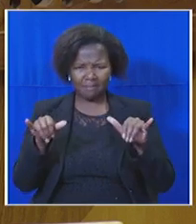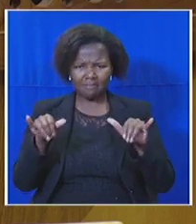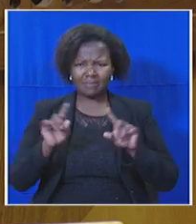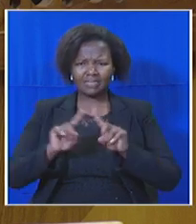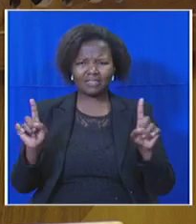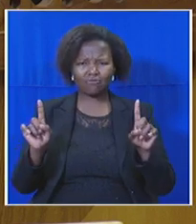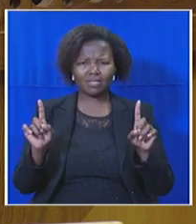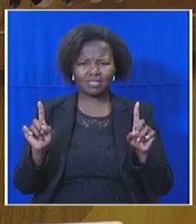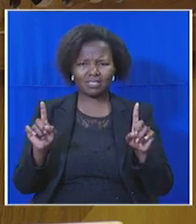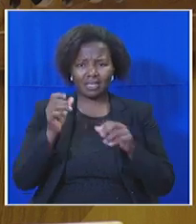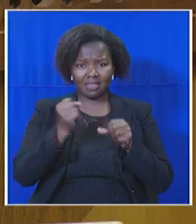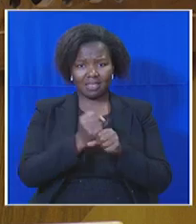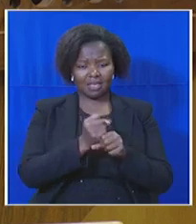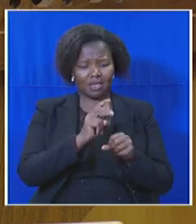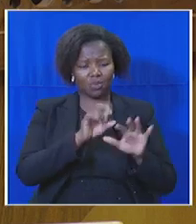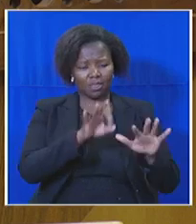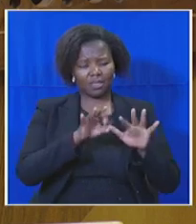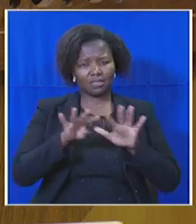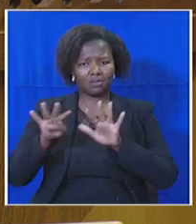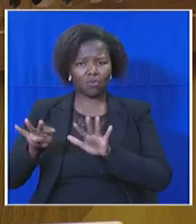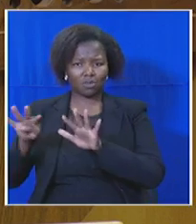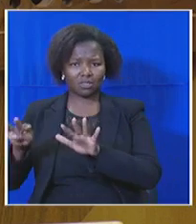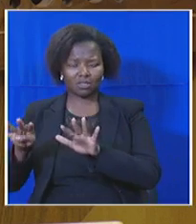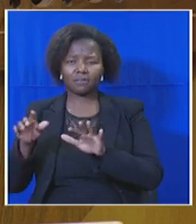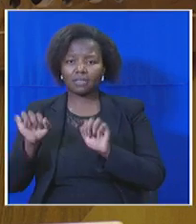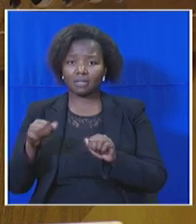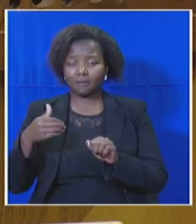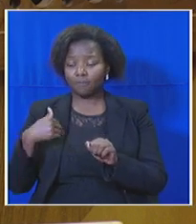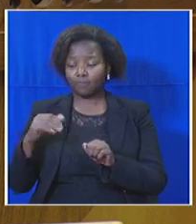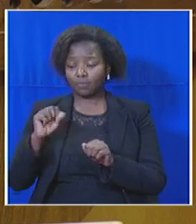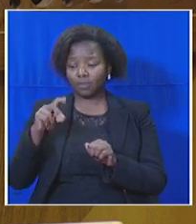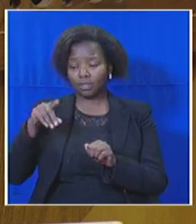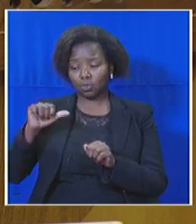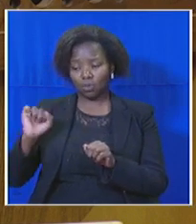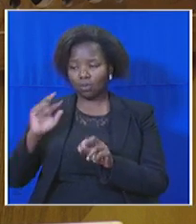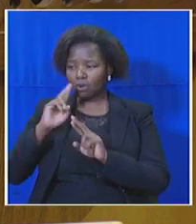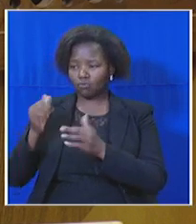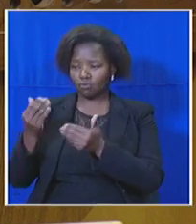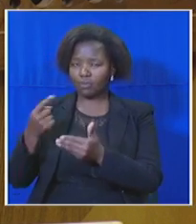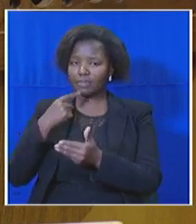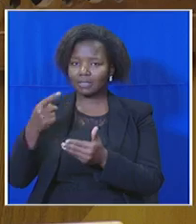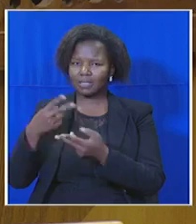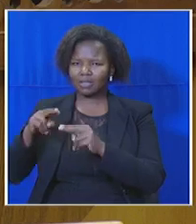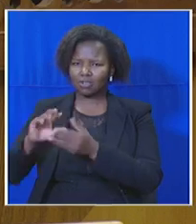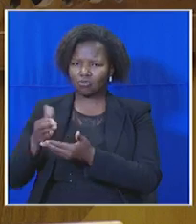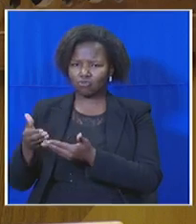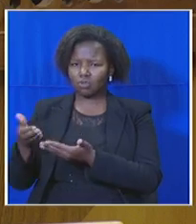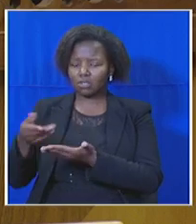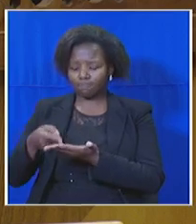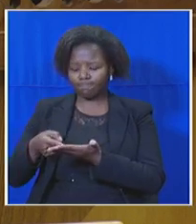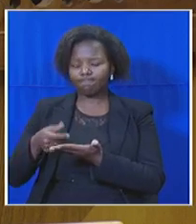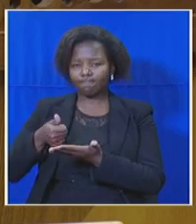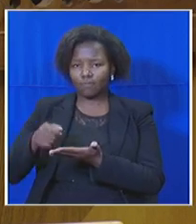year. We are, however, as I said in the beginning, encouraged by SCOPA's recommendation that Treasury regulations will be enforced, that we will work